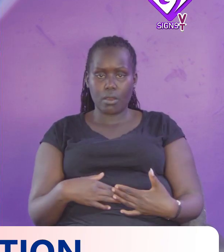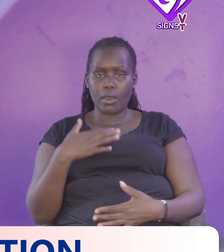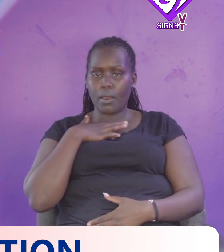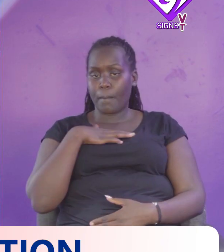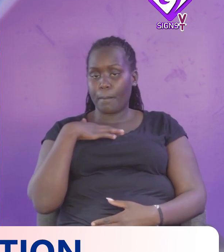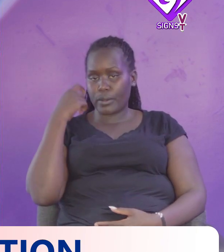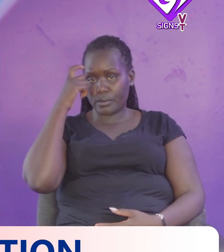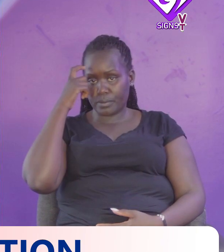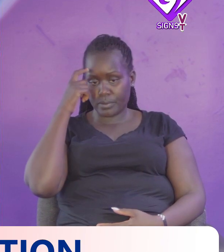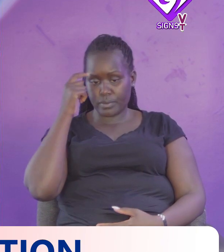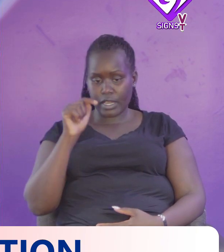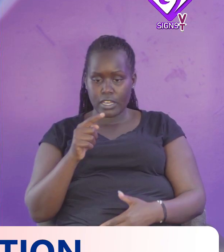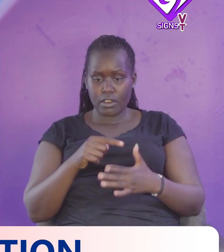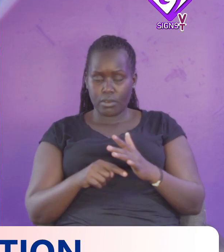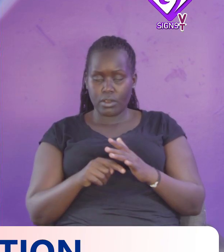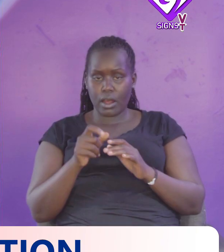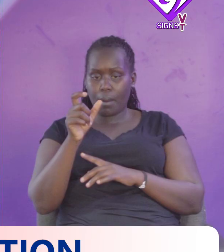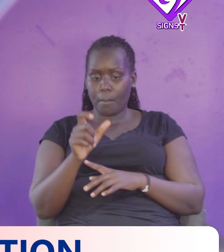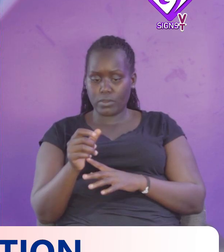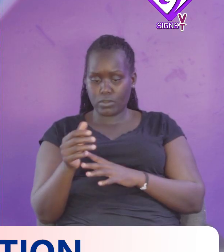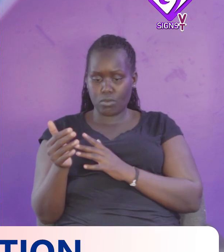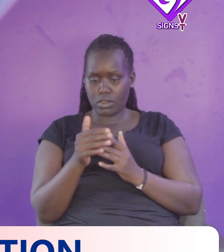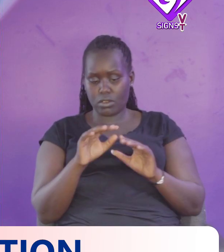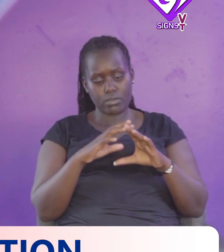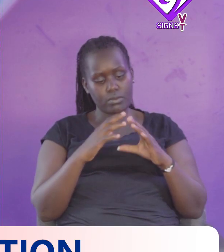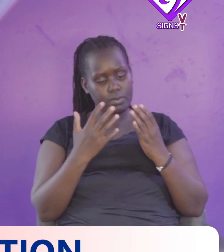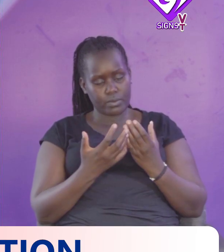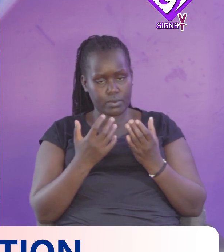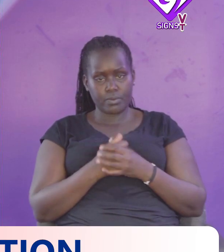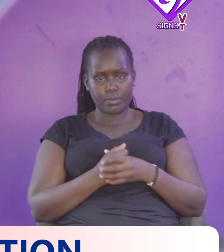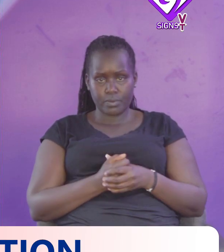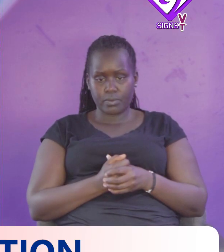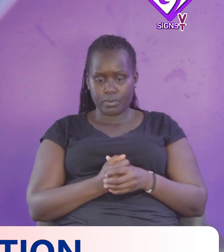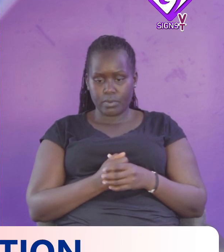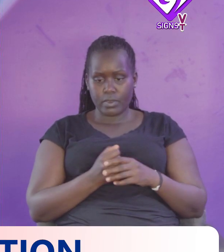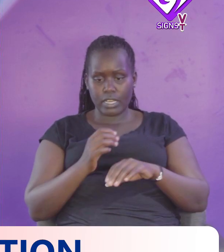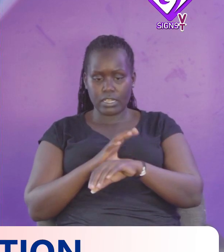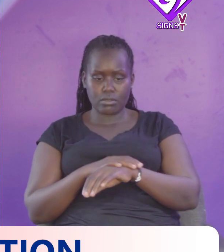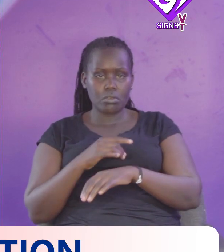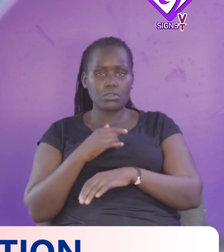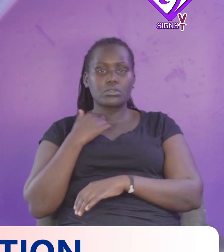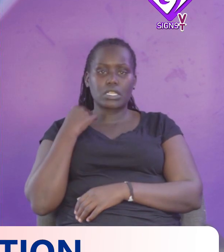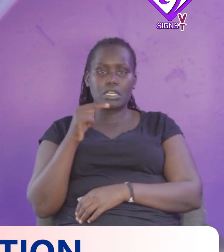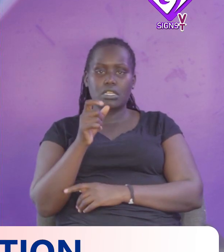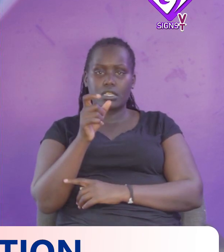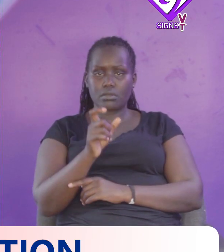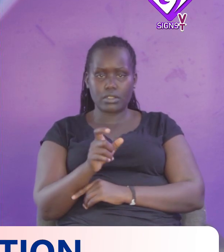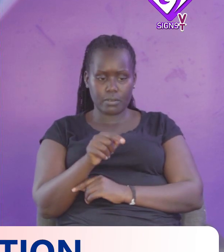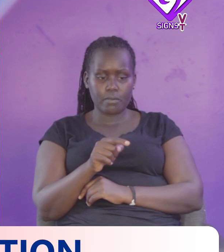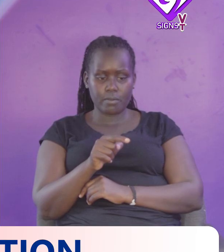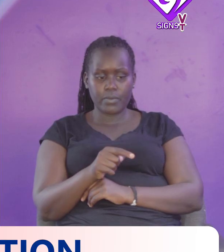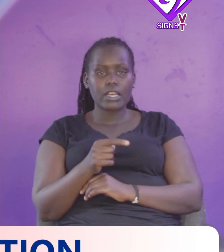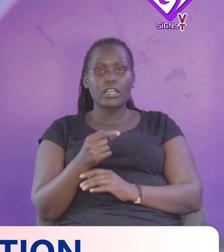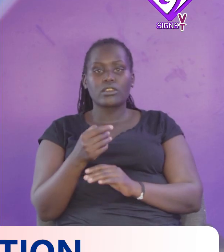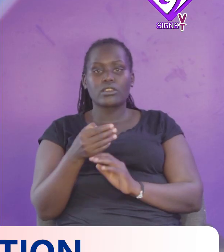think, because this is not somebody you brought to this world. You have no right to take this person out. This is a property of God. This is